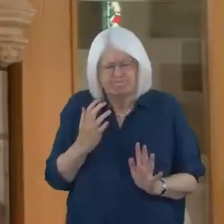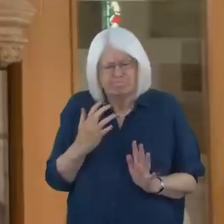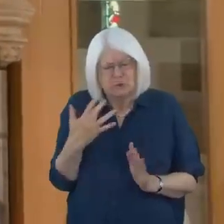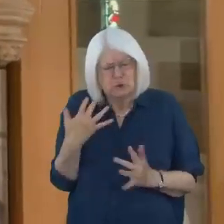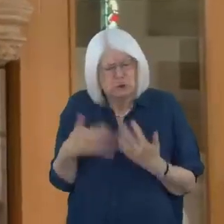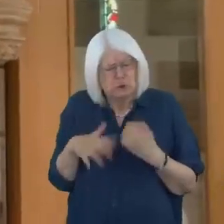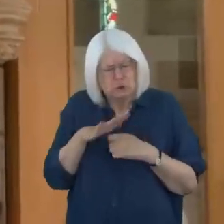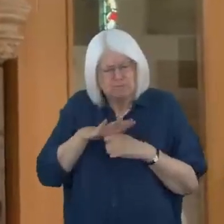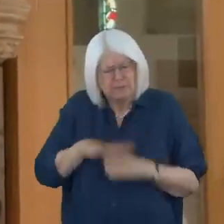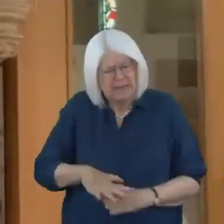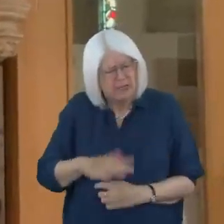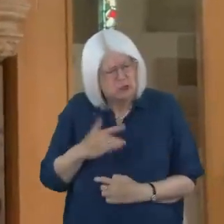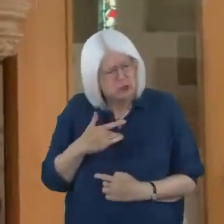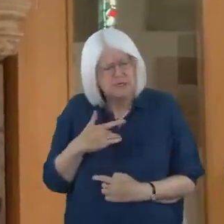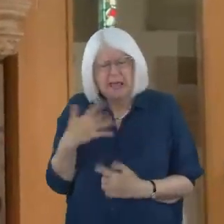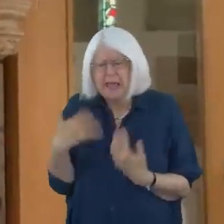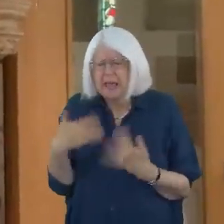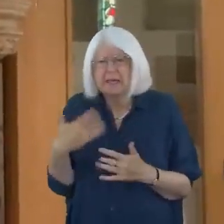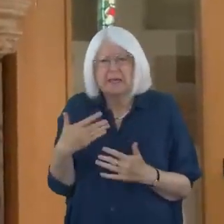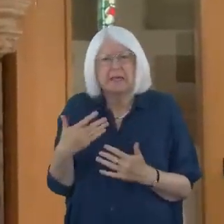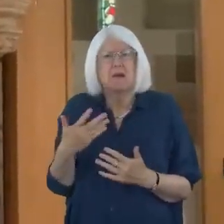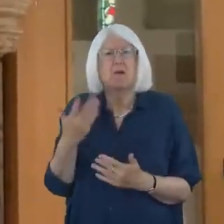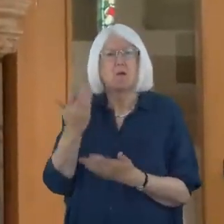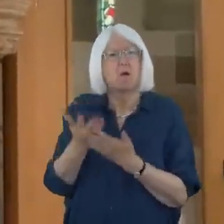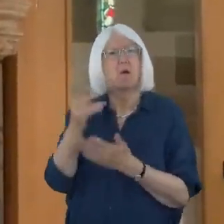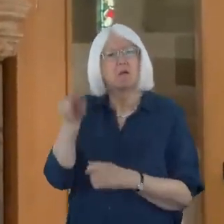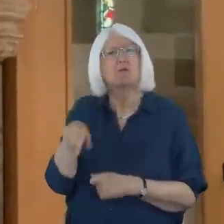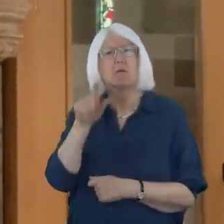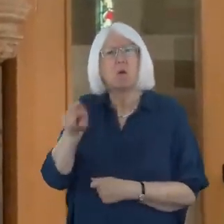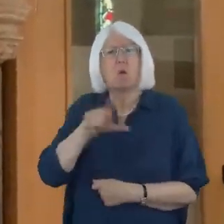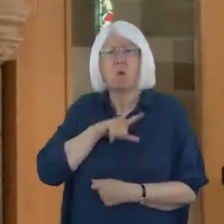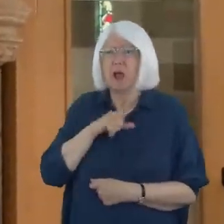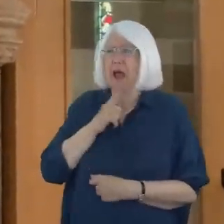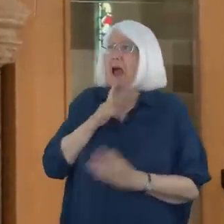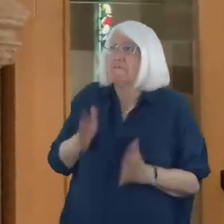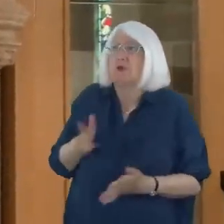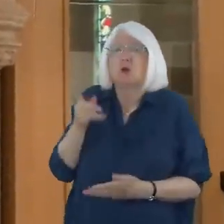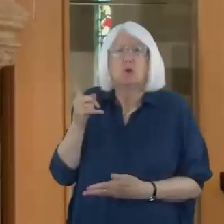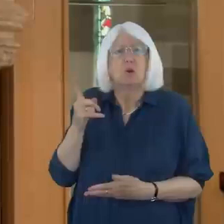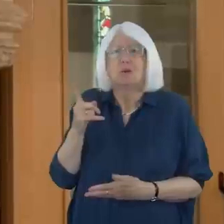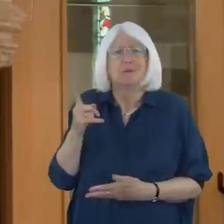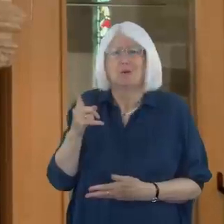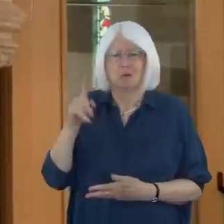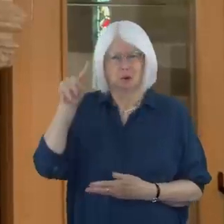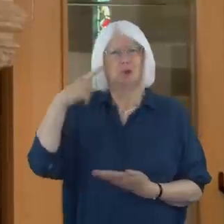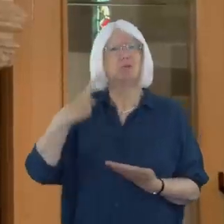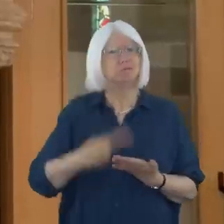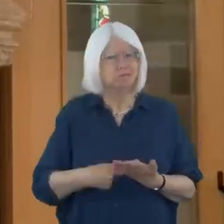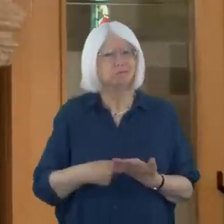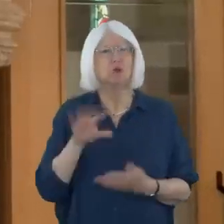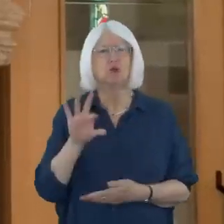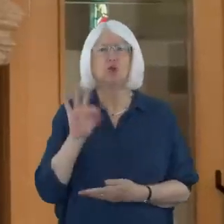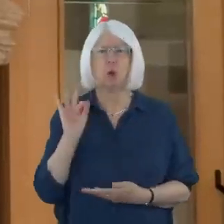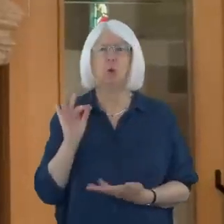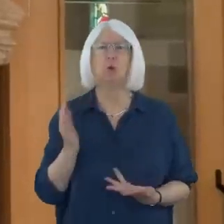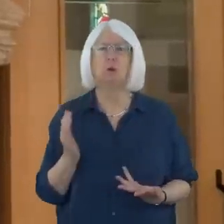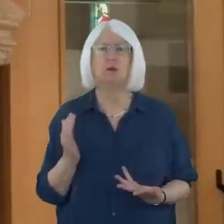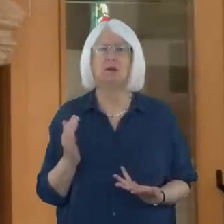and agony on the cross, not because you had to, but because you chose to.